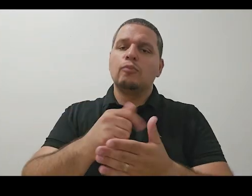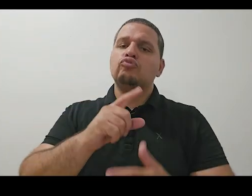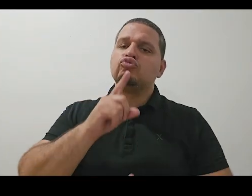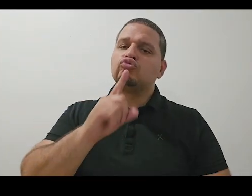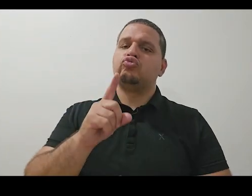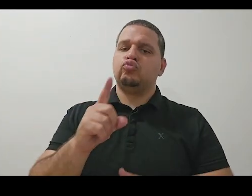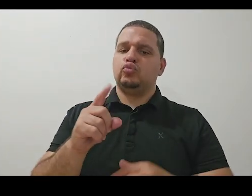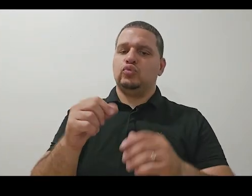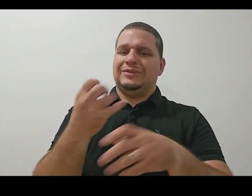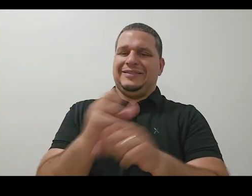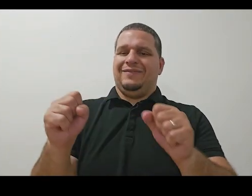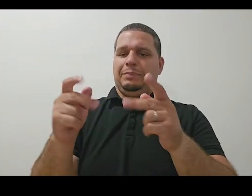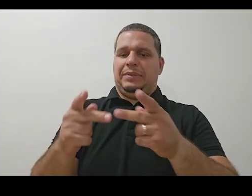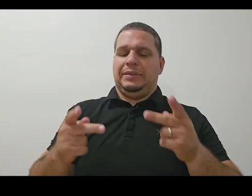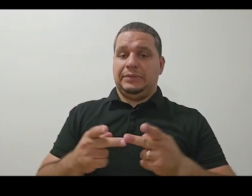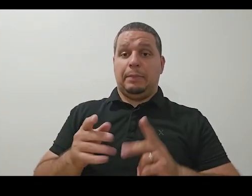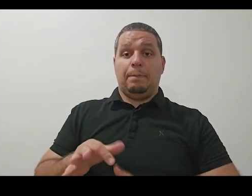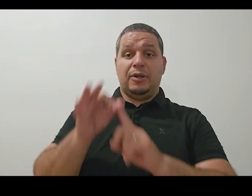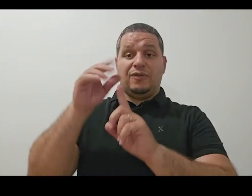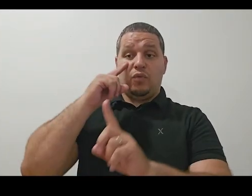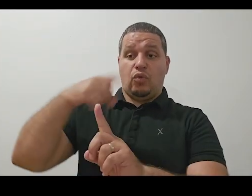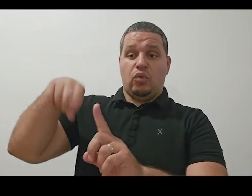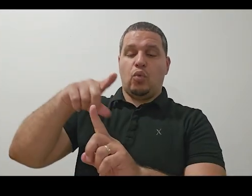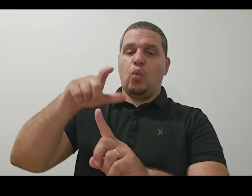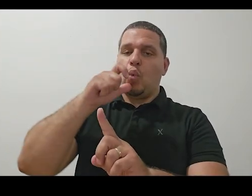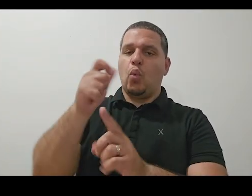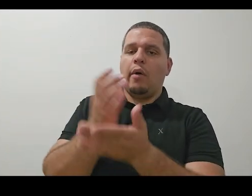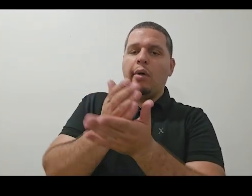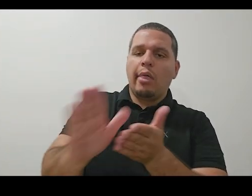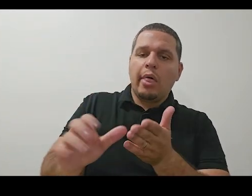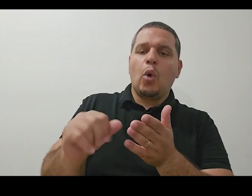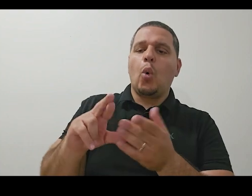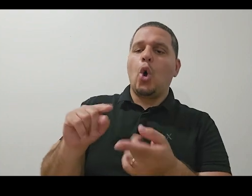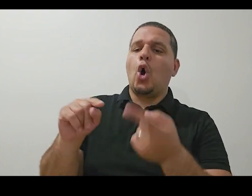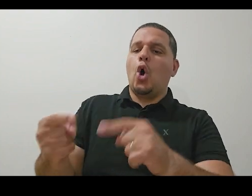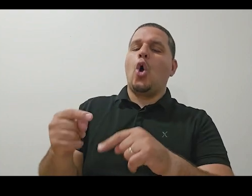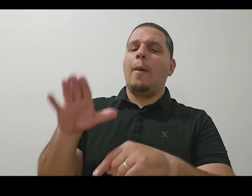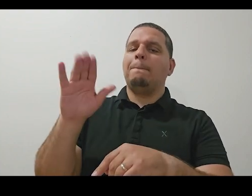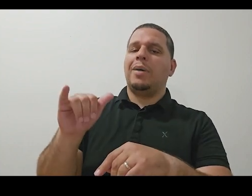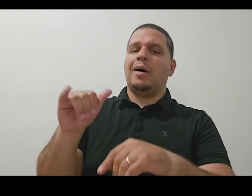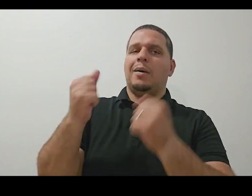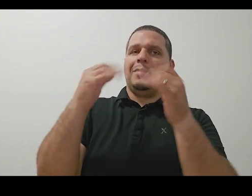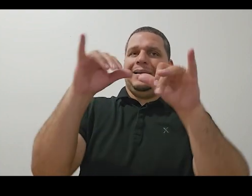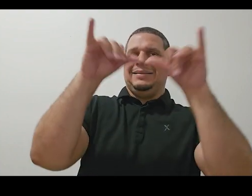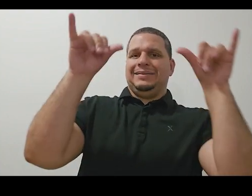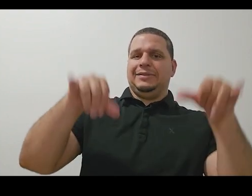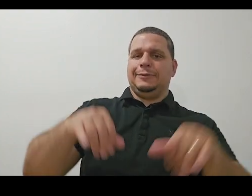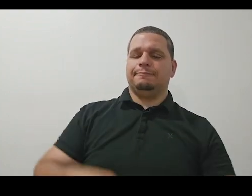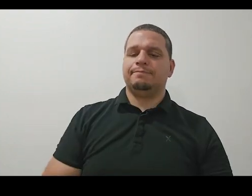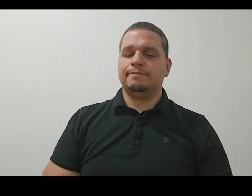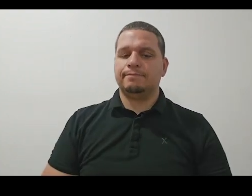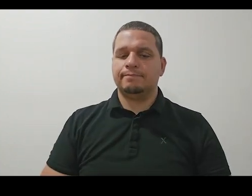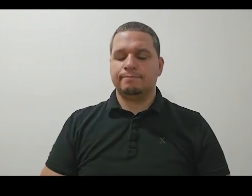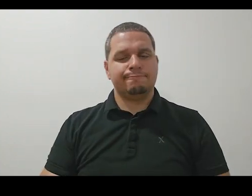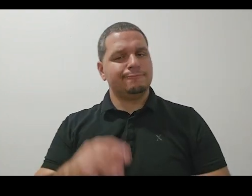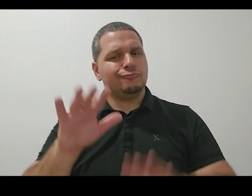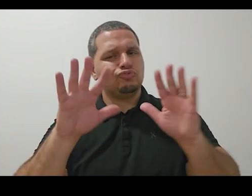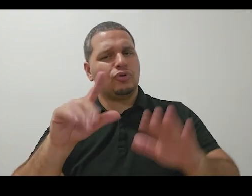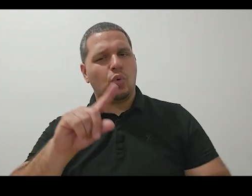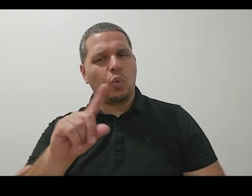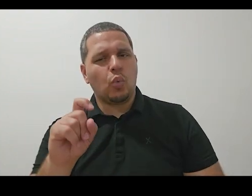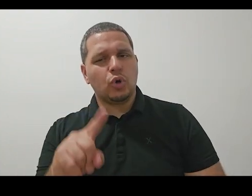create truly safe spaces, especially for those marginalized or harmed by the traditional systems? Great question.